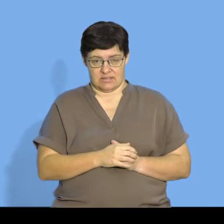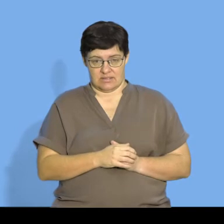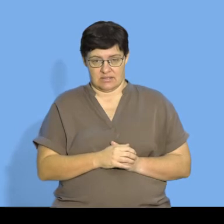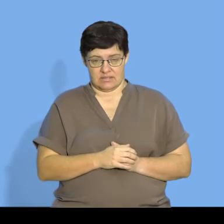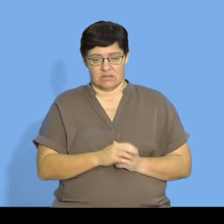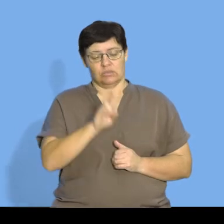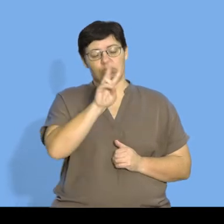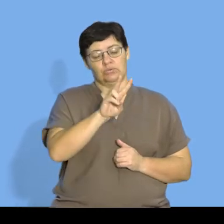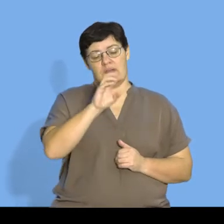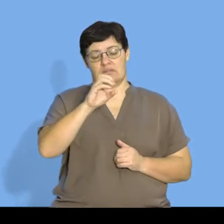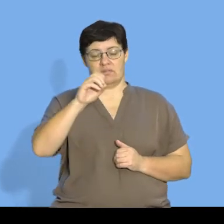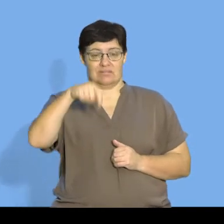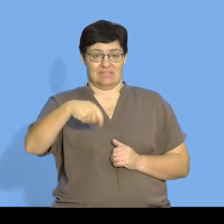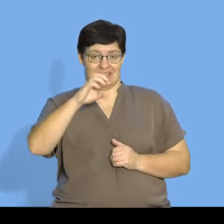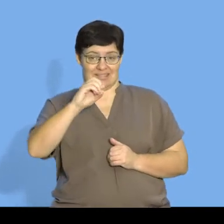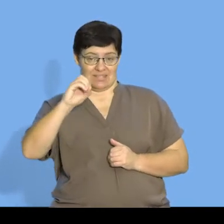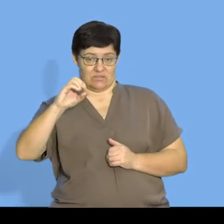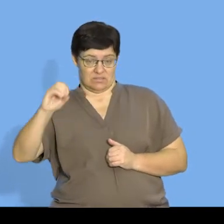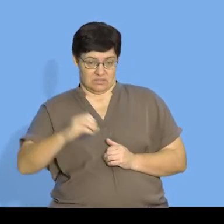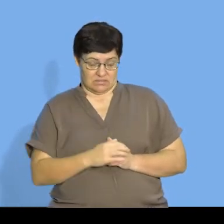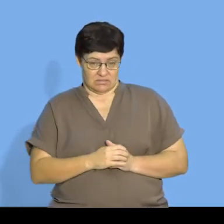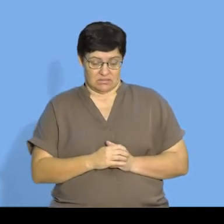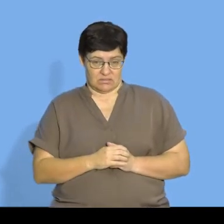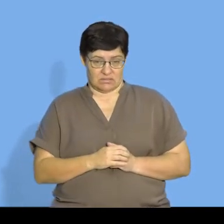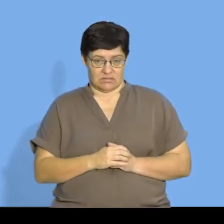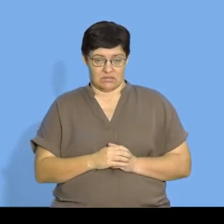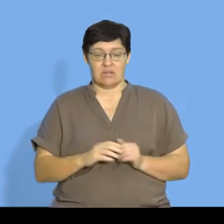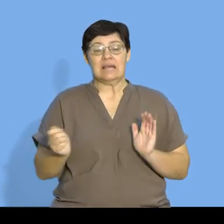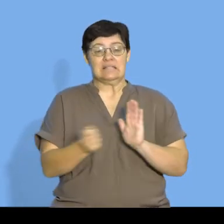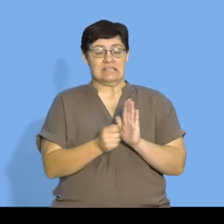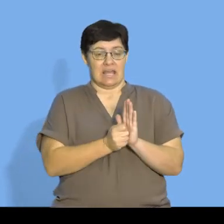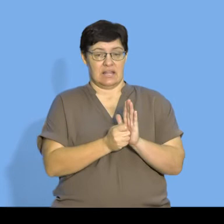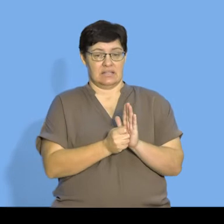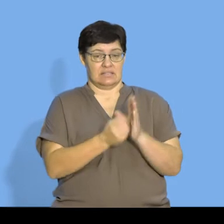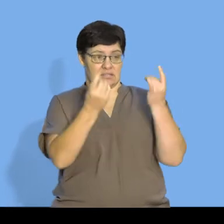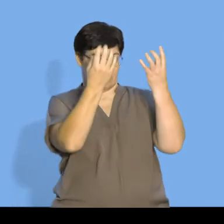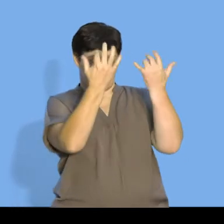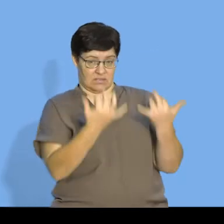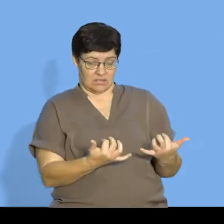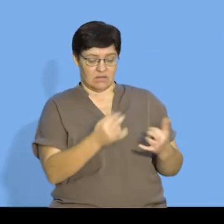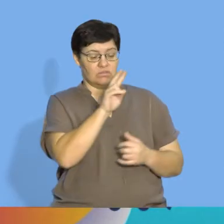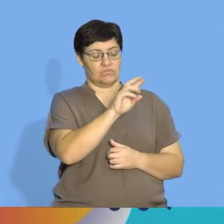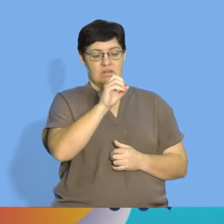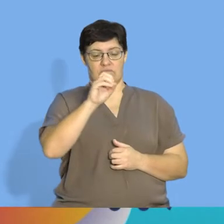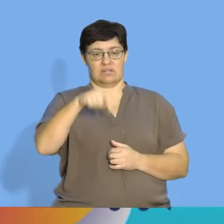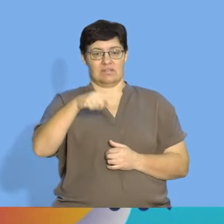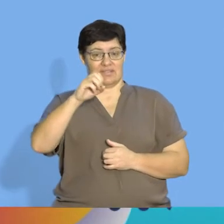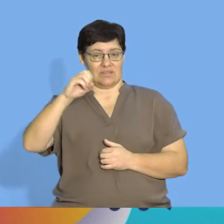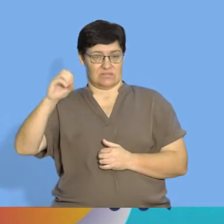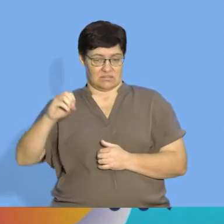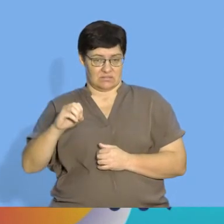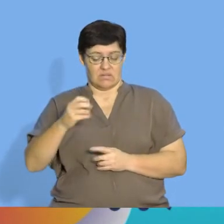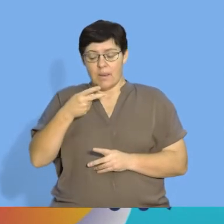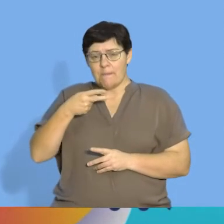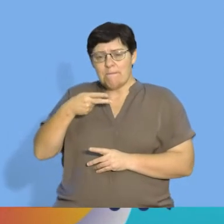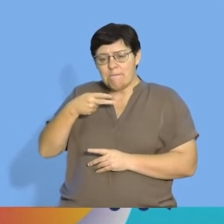figure of 200,000, right? There's your actual sales figure, 200,000. Now remember, when it comes to payments